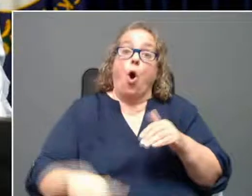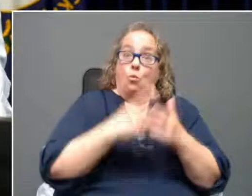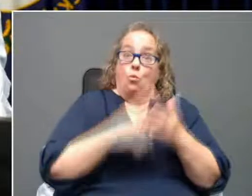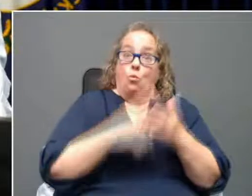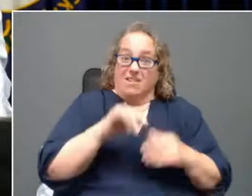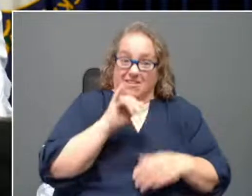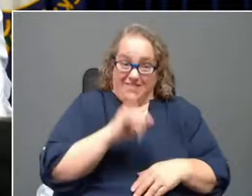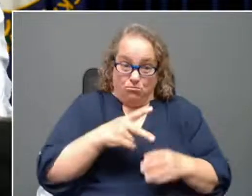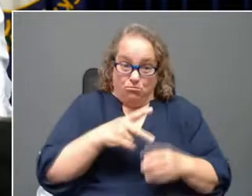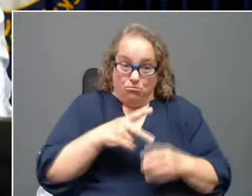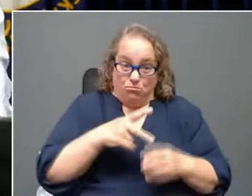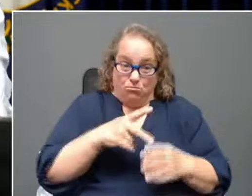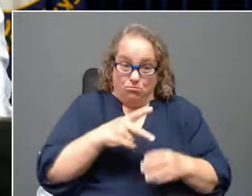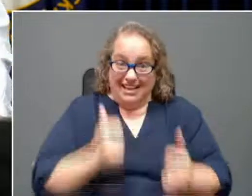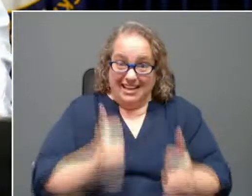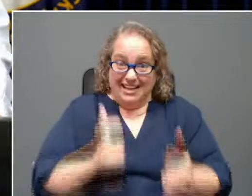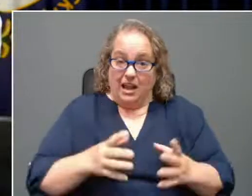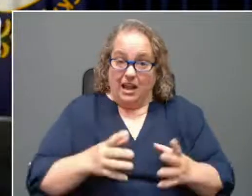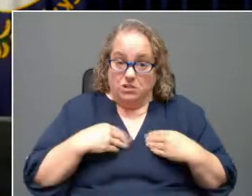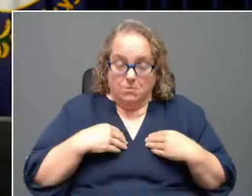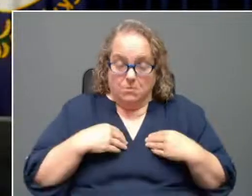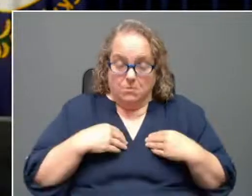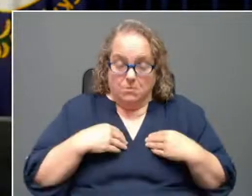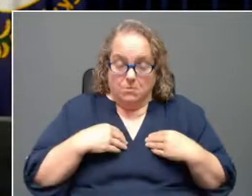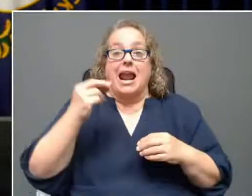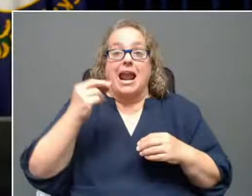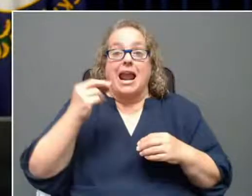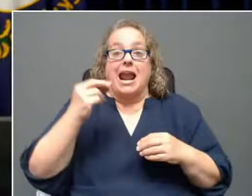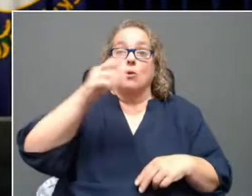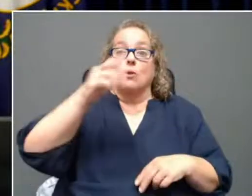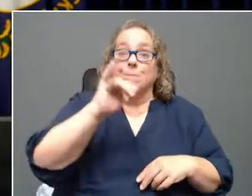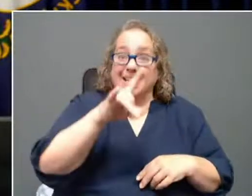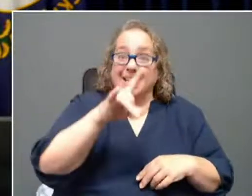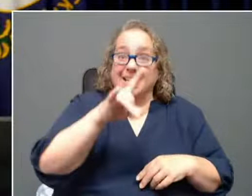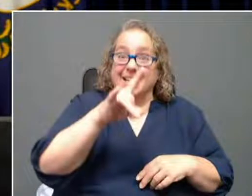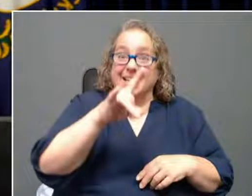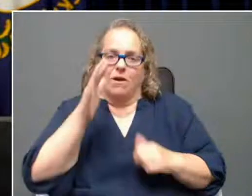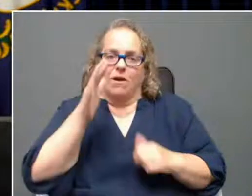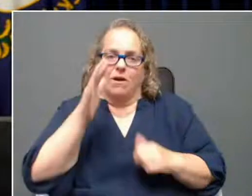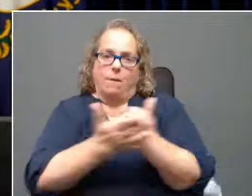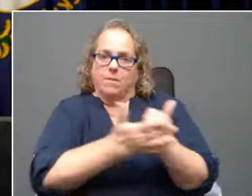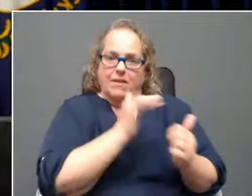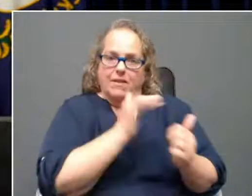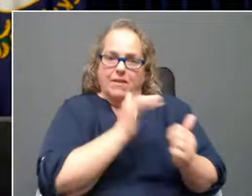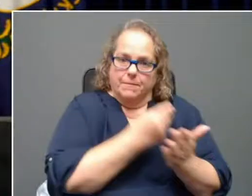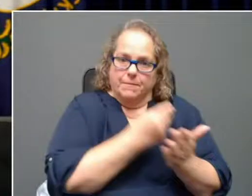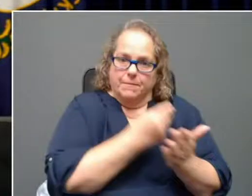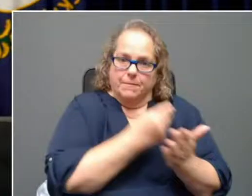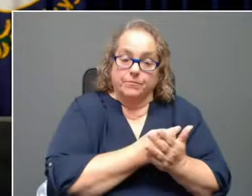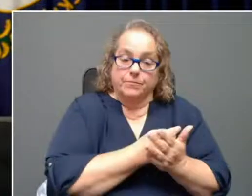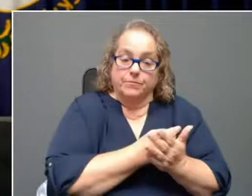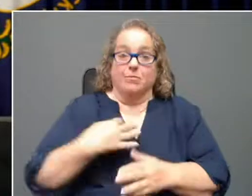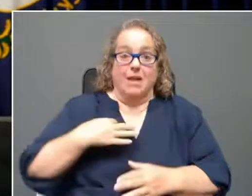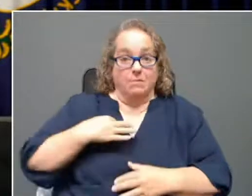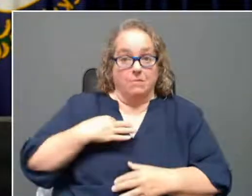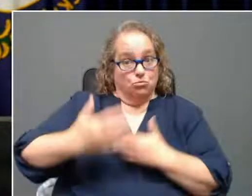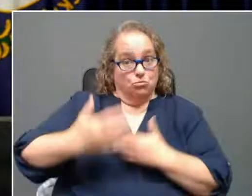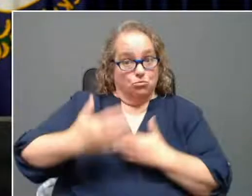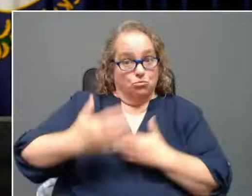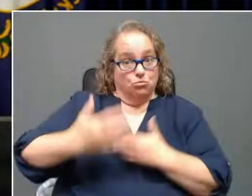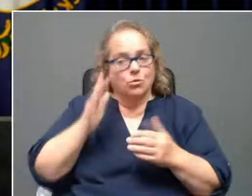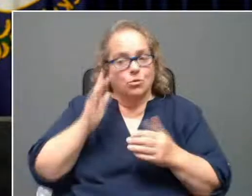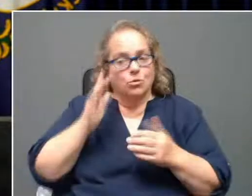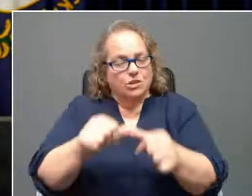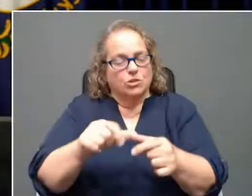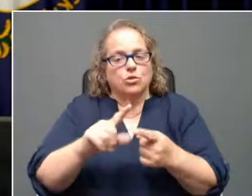bids that come in higher than estimated costs. The application process will be ongoing throughout 2021 until all